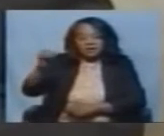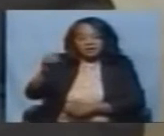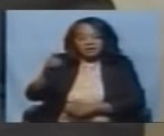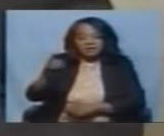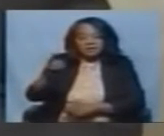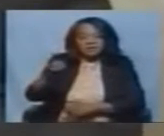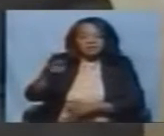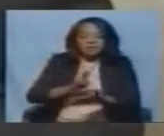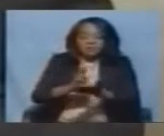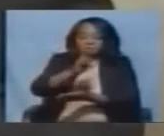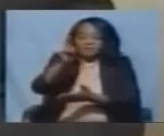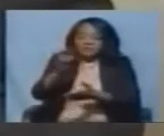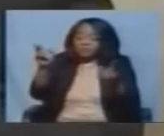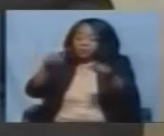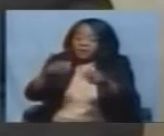from universities in procurement.